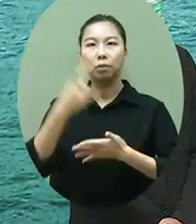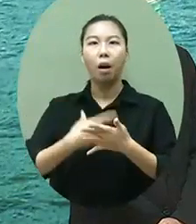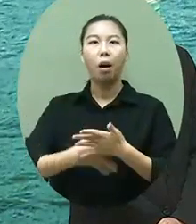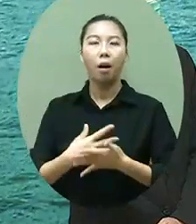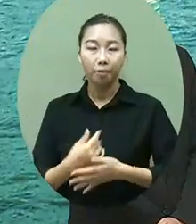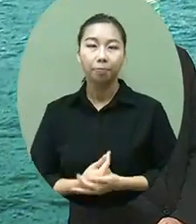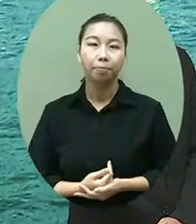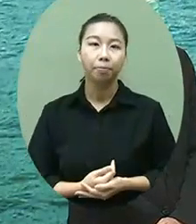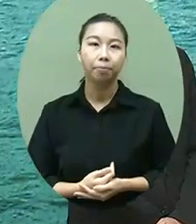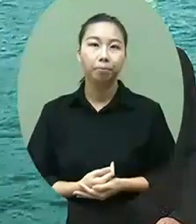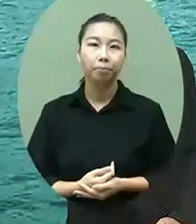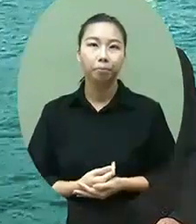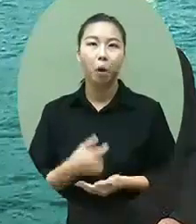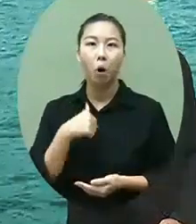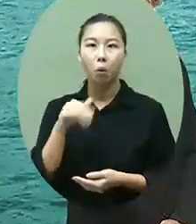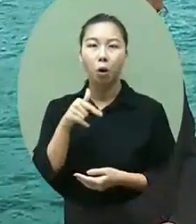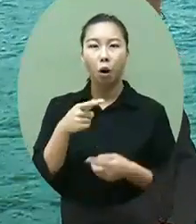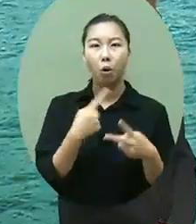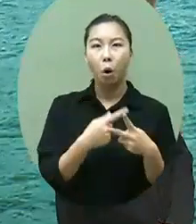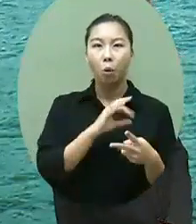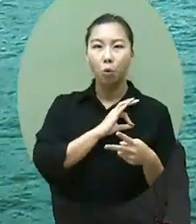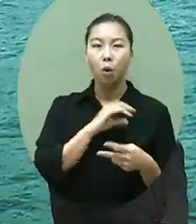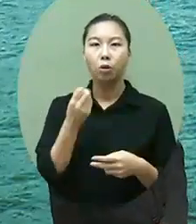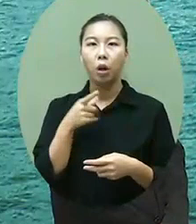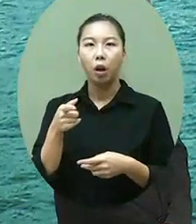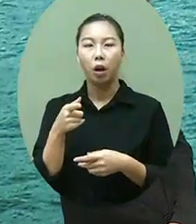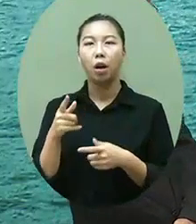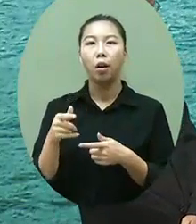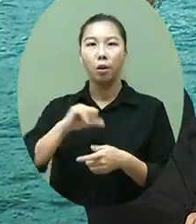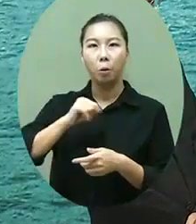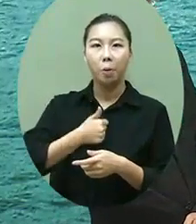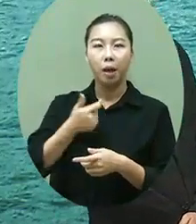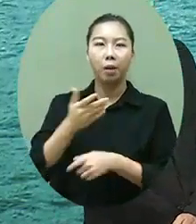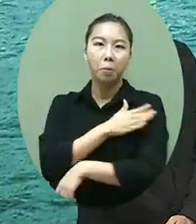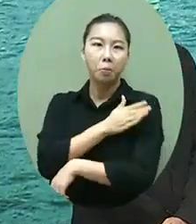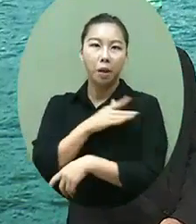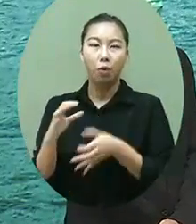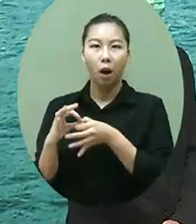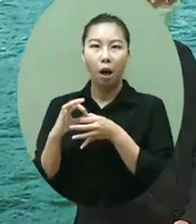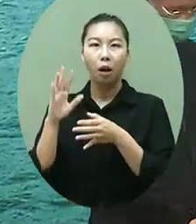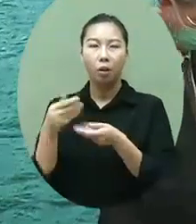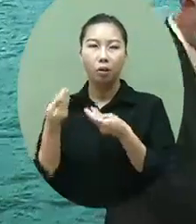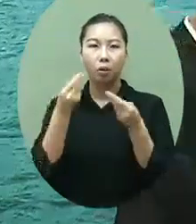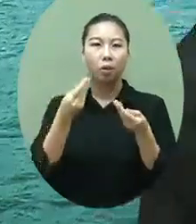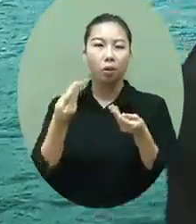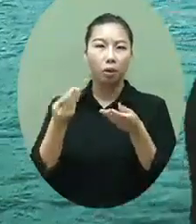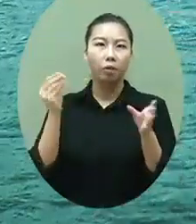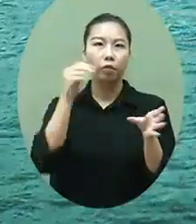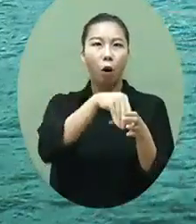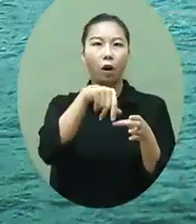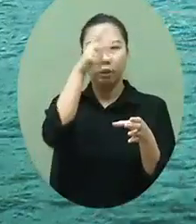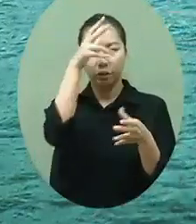I will bring the concerns of the trade unions and the employees to the government to deepen the discussion for the